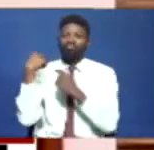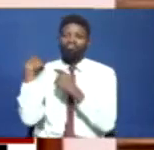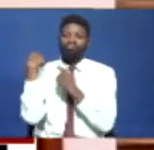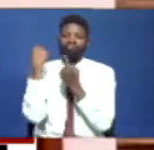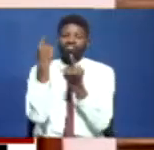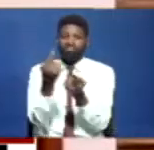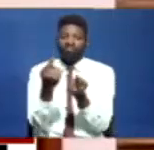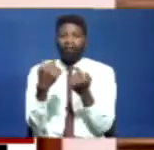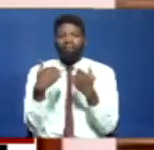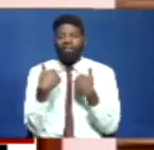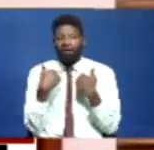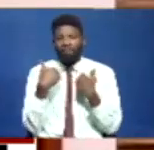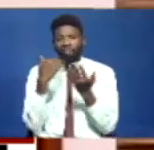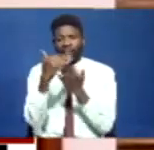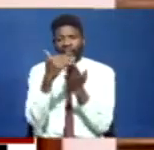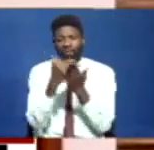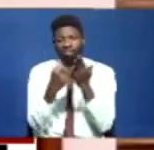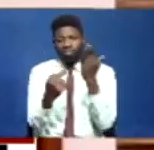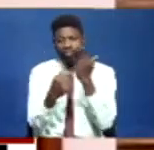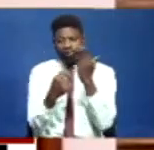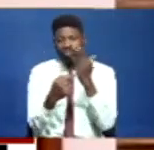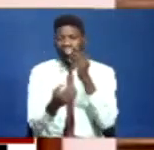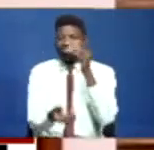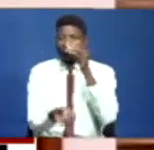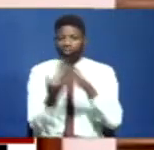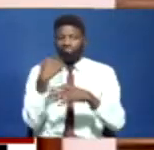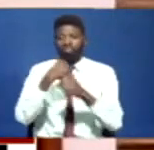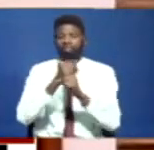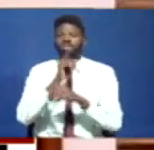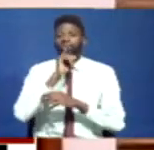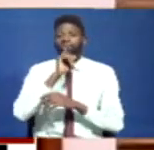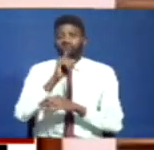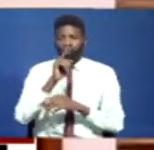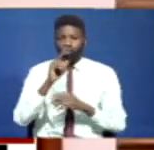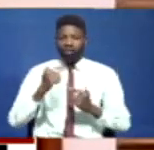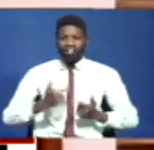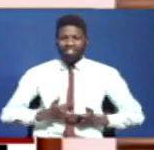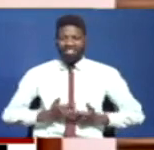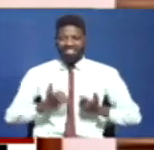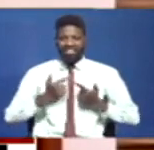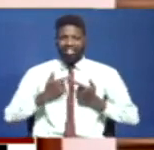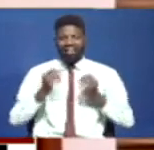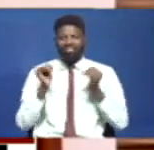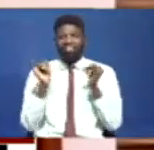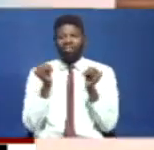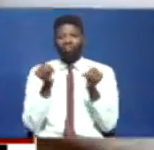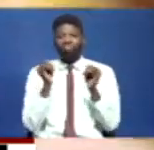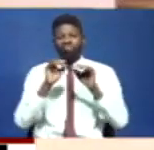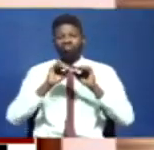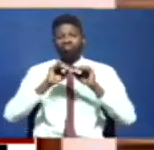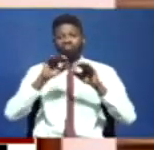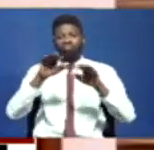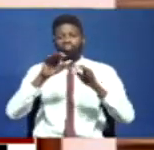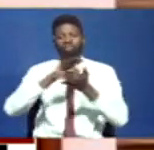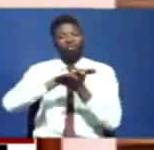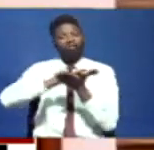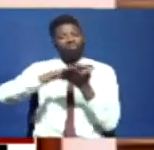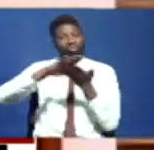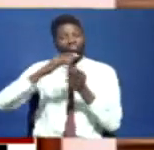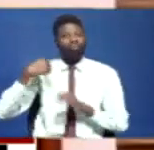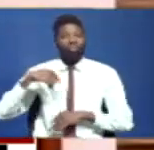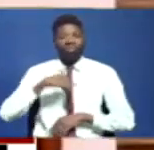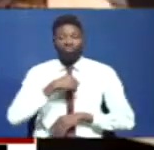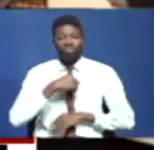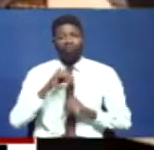modernization program to ensure seamless transmission of live broadcast. This has put us in a better position to remain